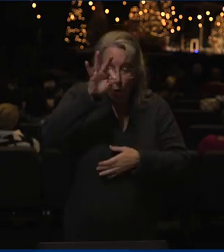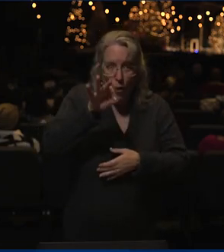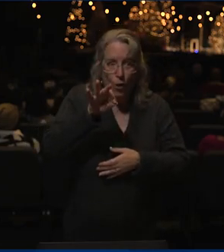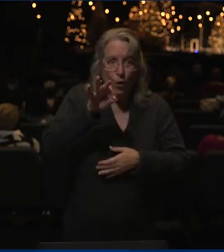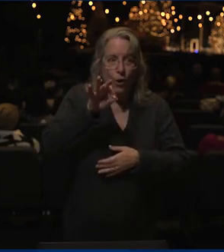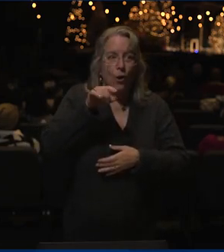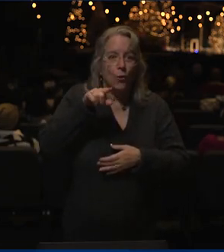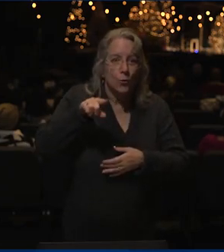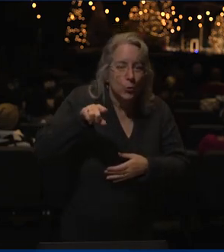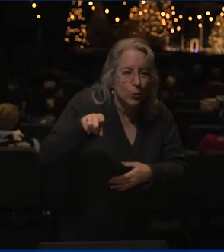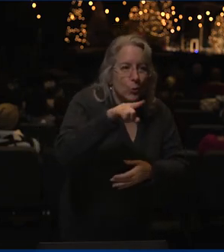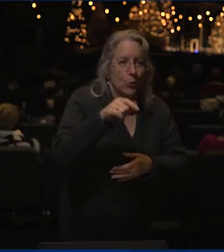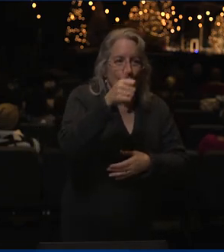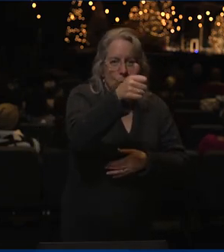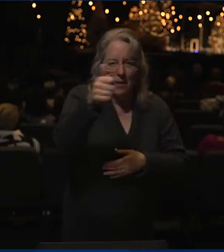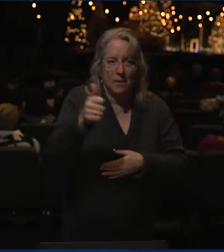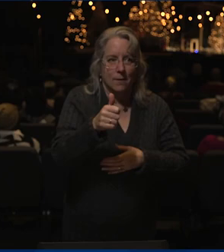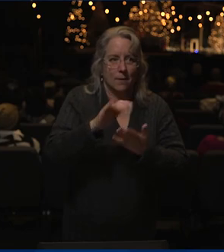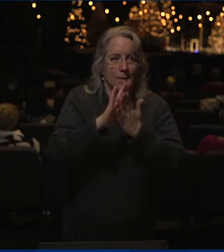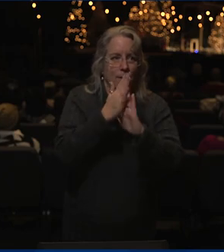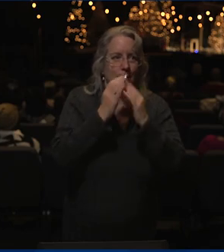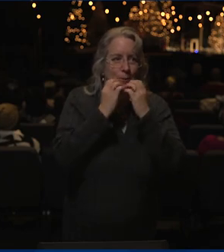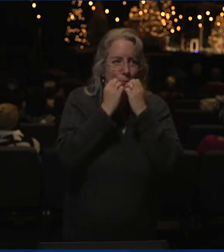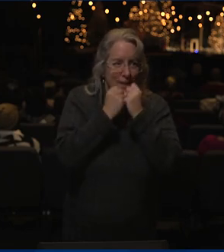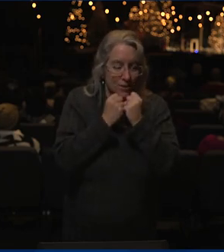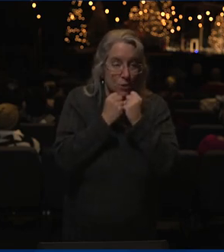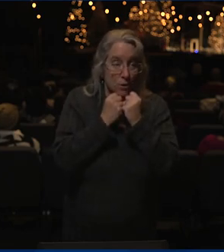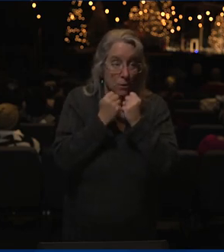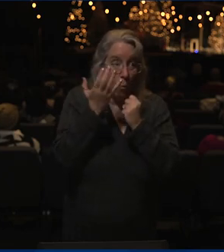you meet Jesus.